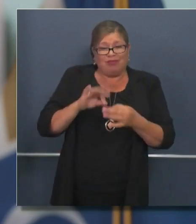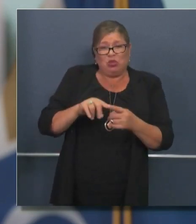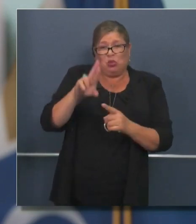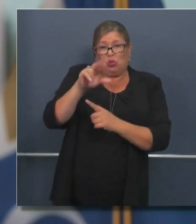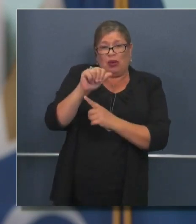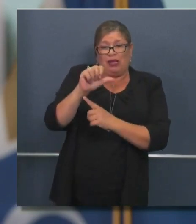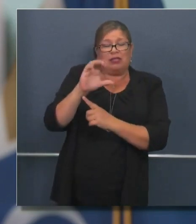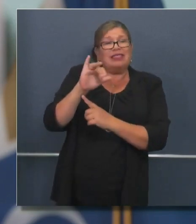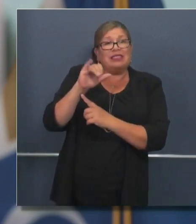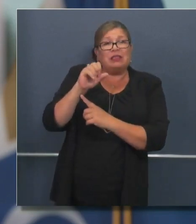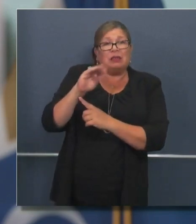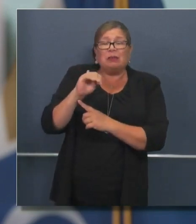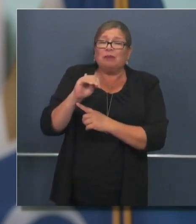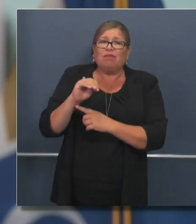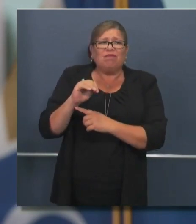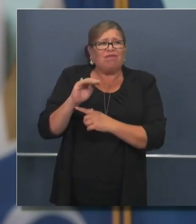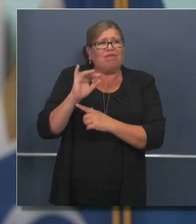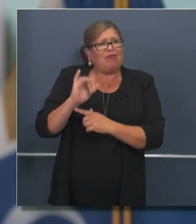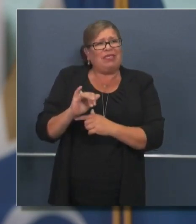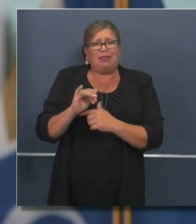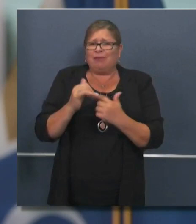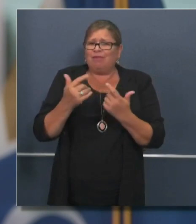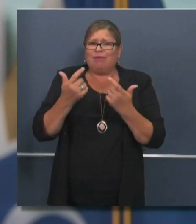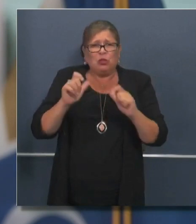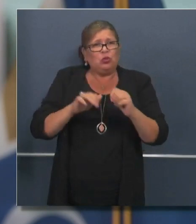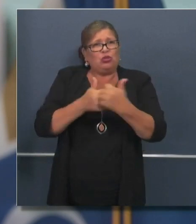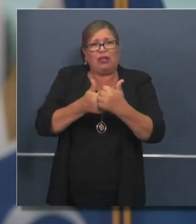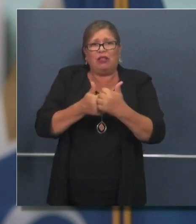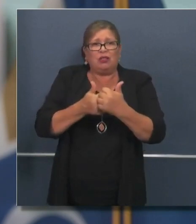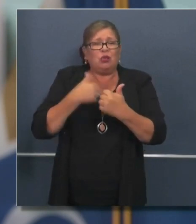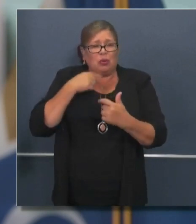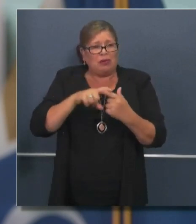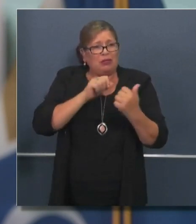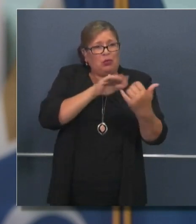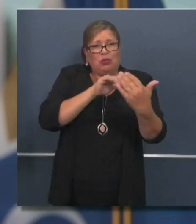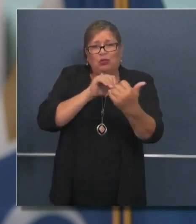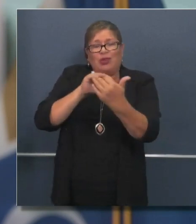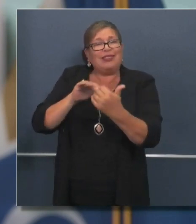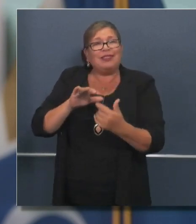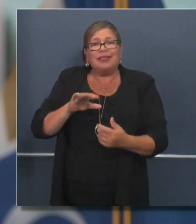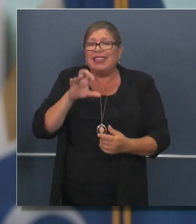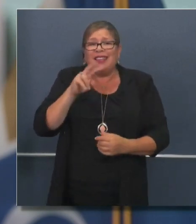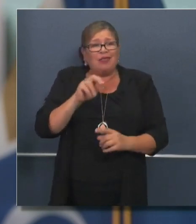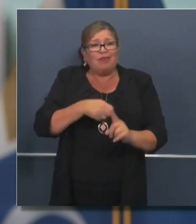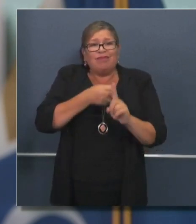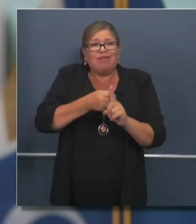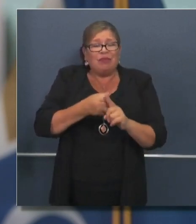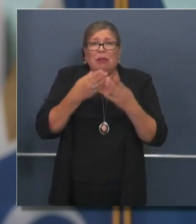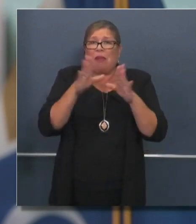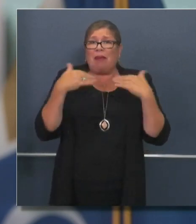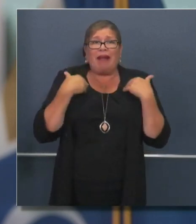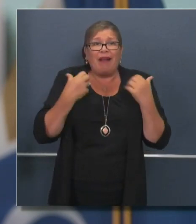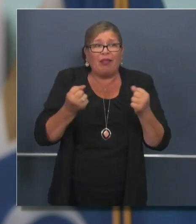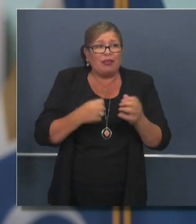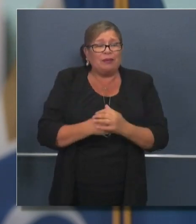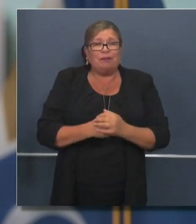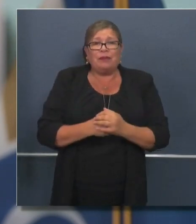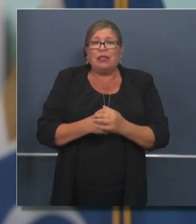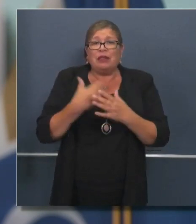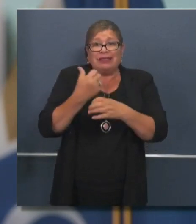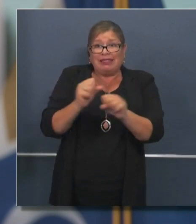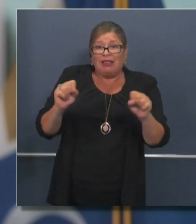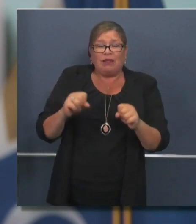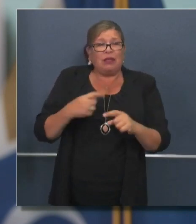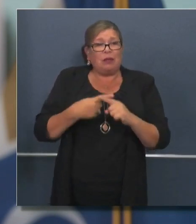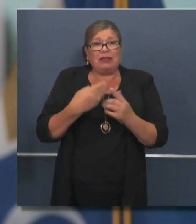work that we have in front of us as it relates to addressing the issues of public health, public safety, and economic growth